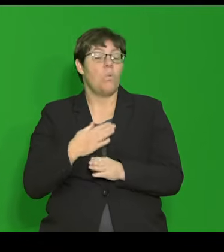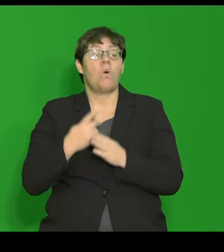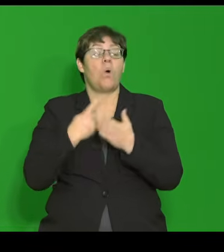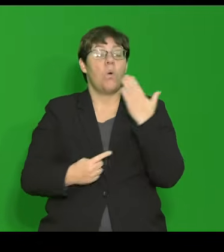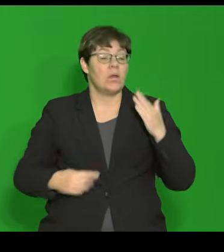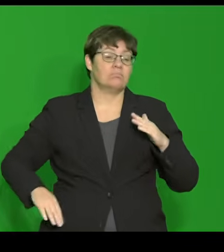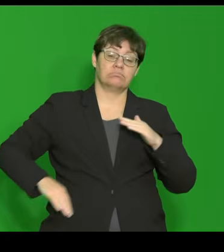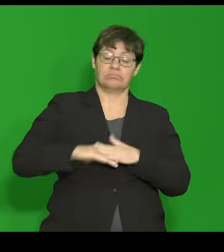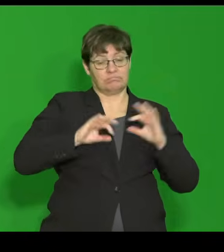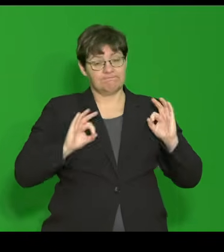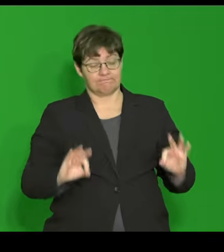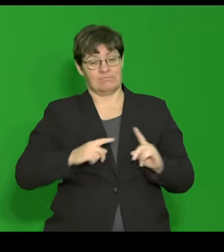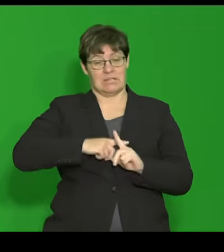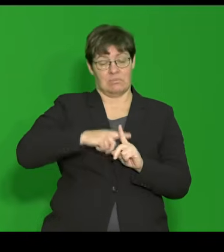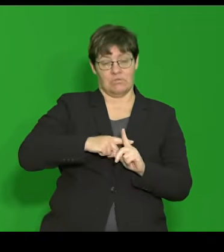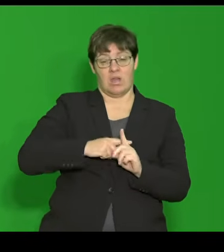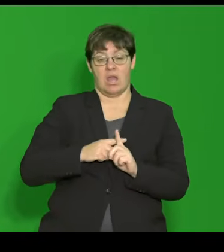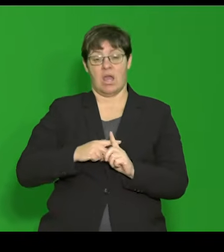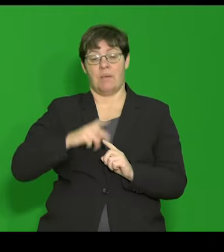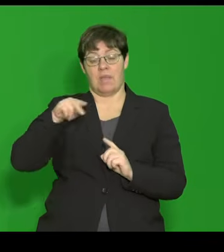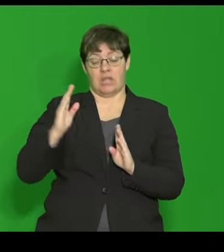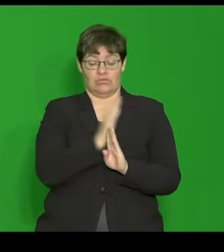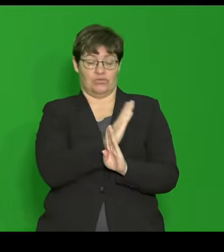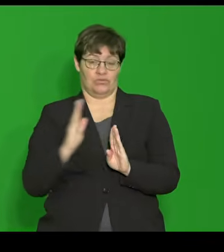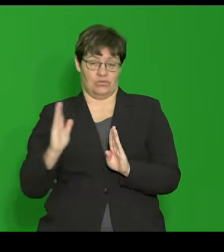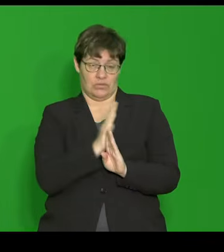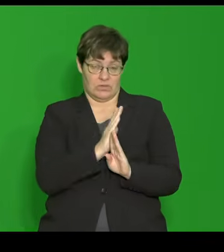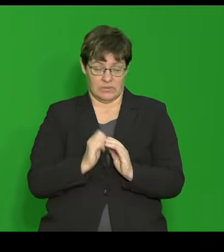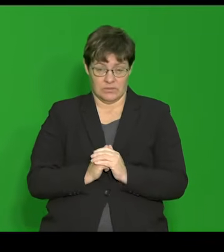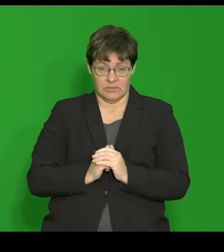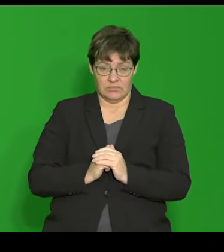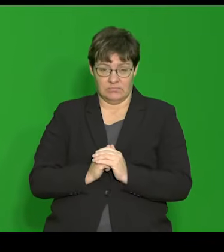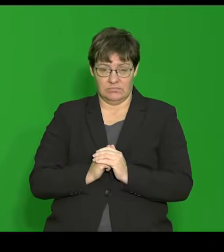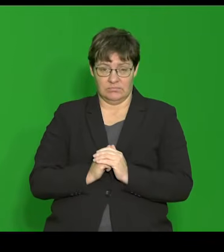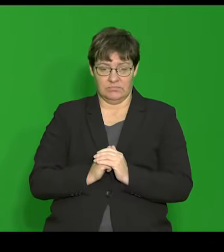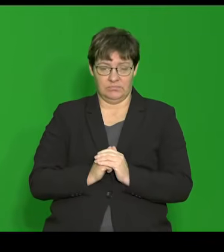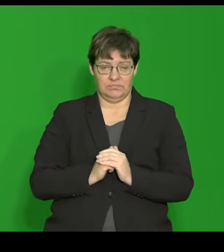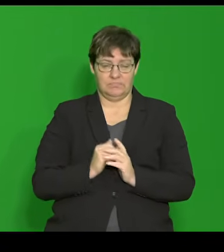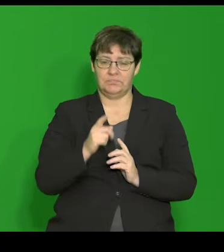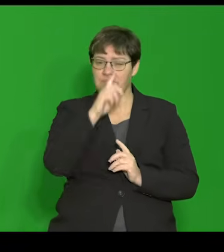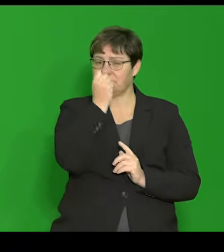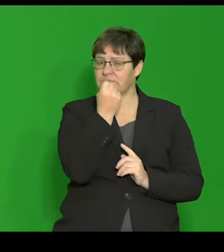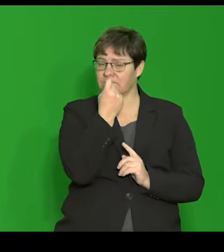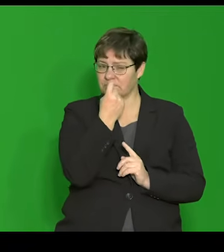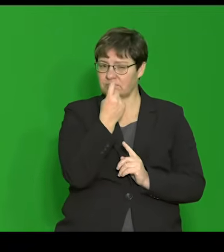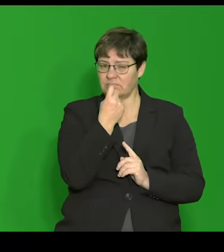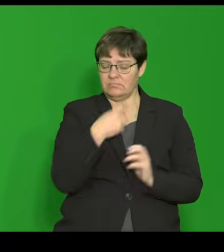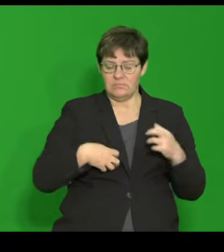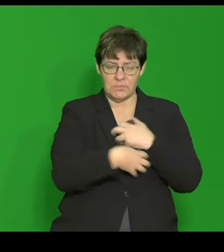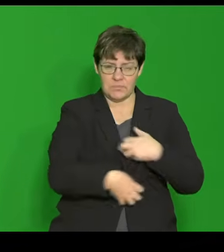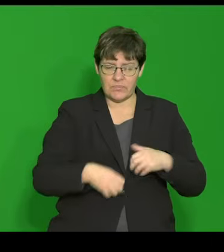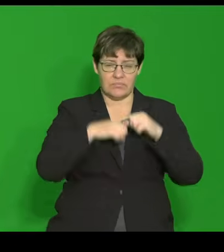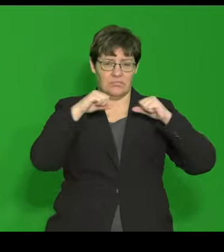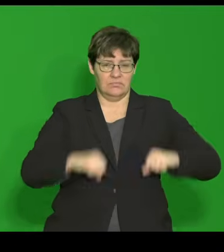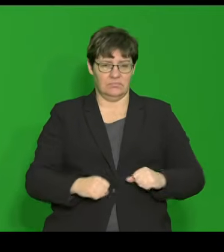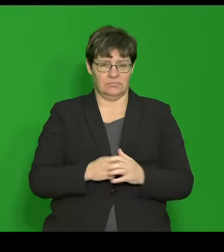an optimal temperature and pH range. Having said that, we've got to understand that throughout the digestive